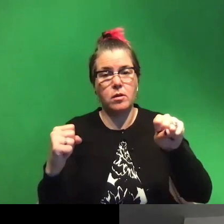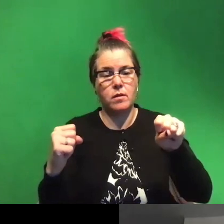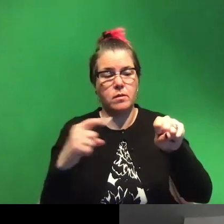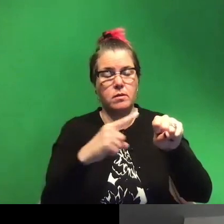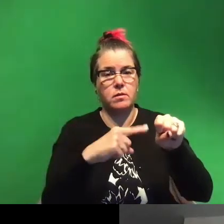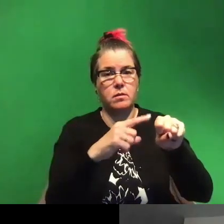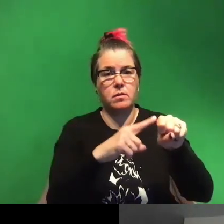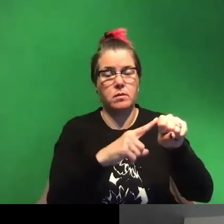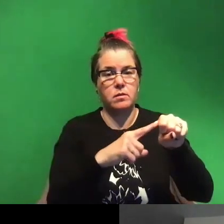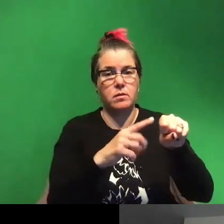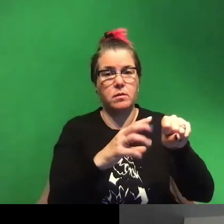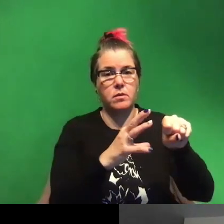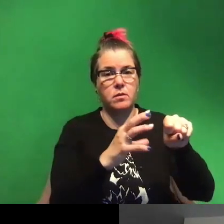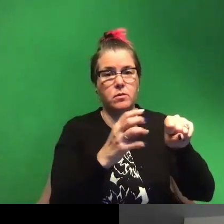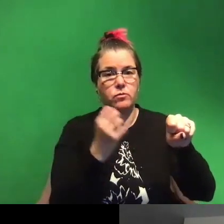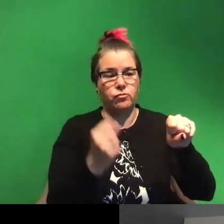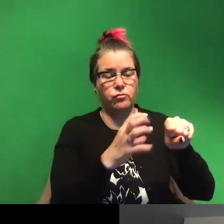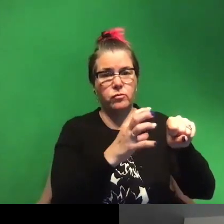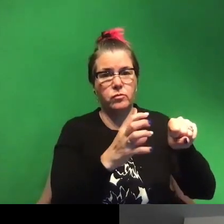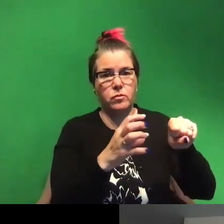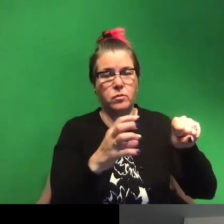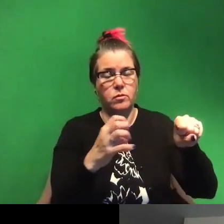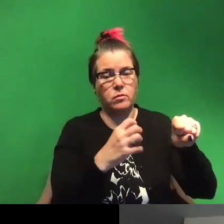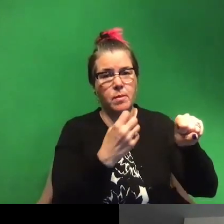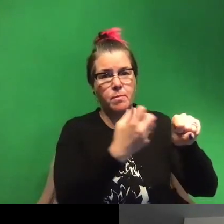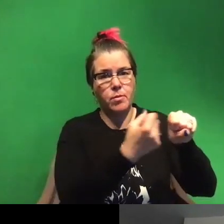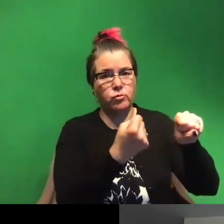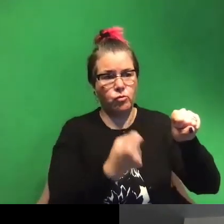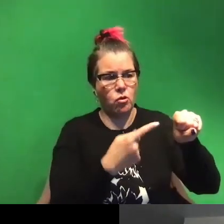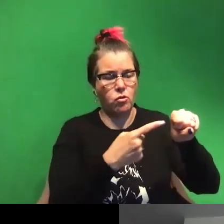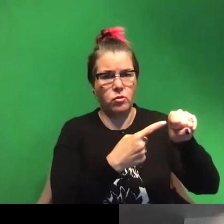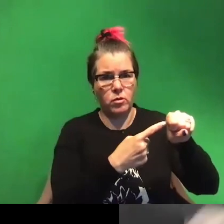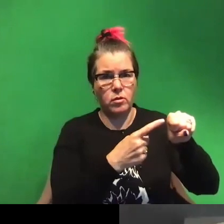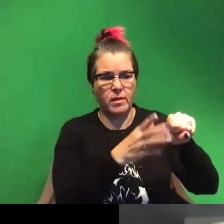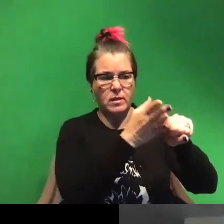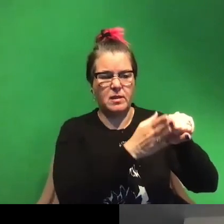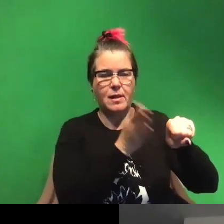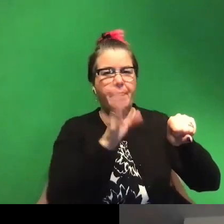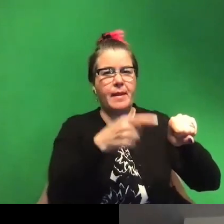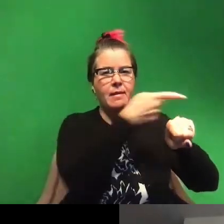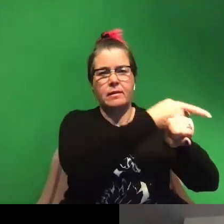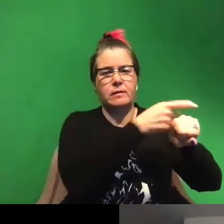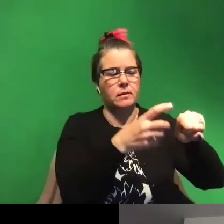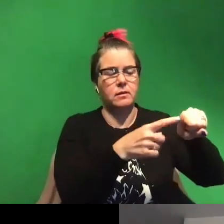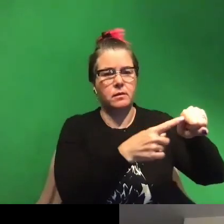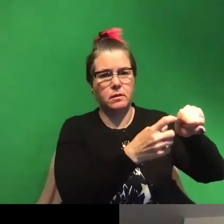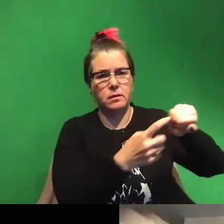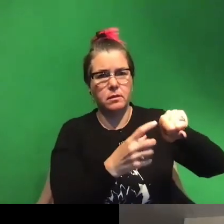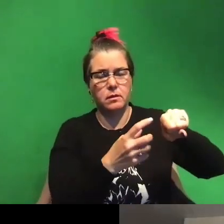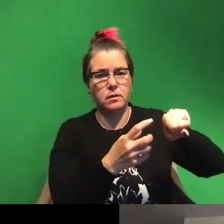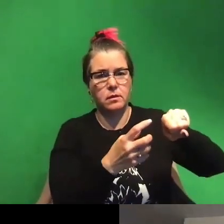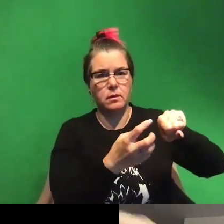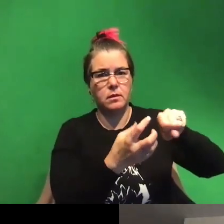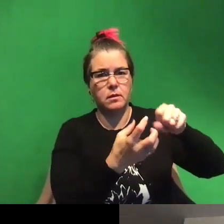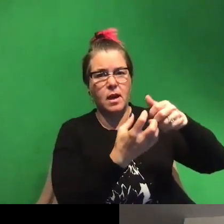one, is pulled stronger. The pull is stronger in this side than in this side, So the star kind of